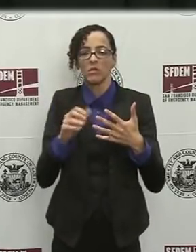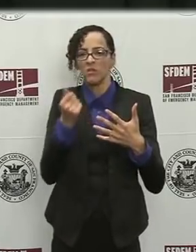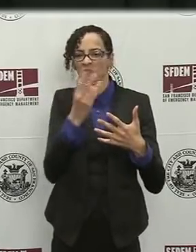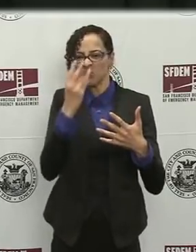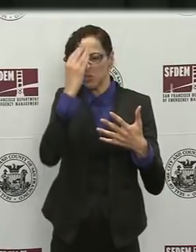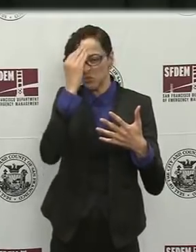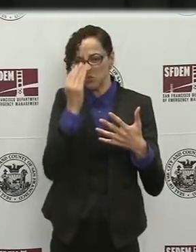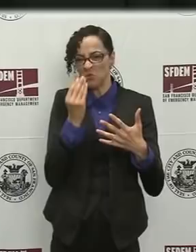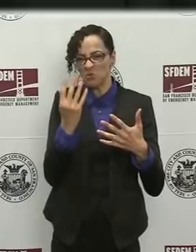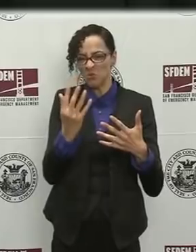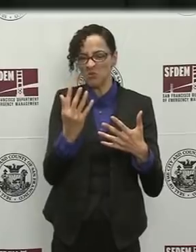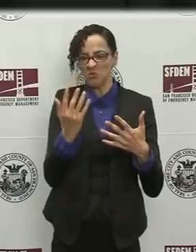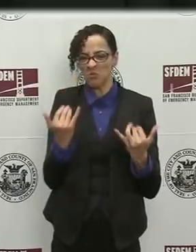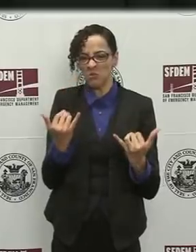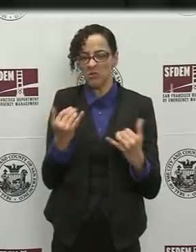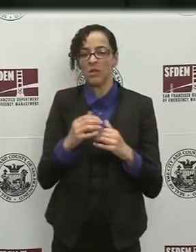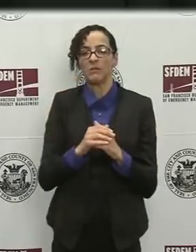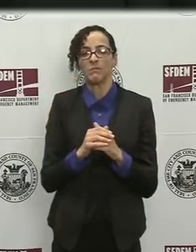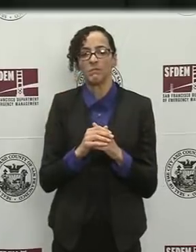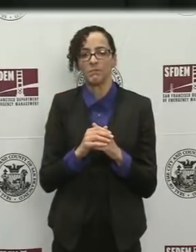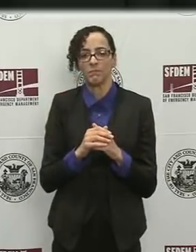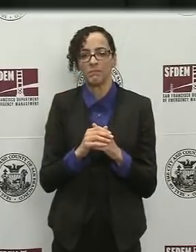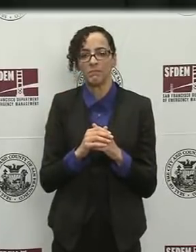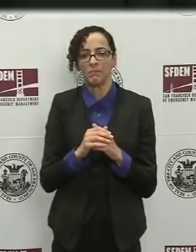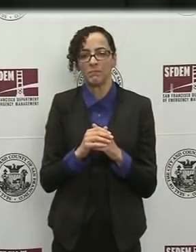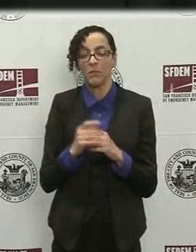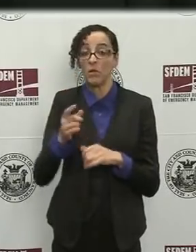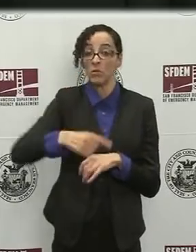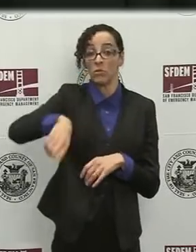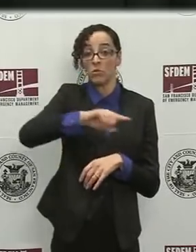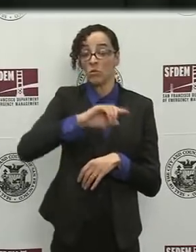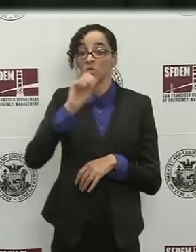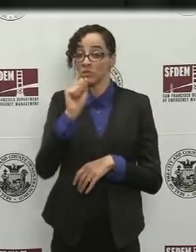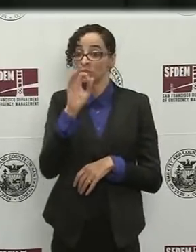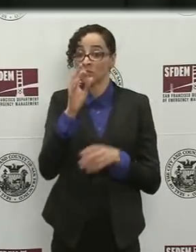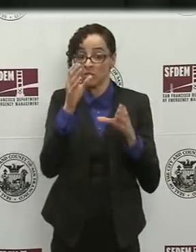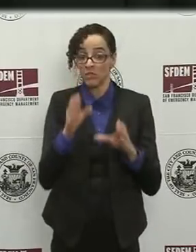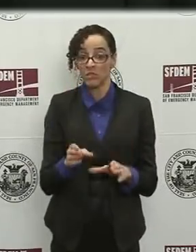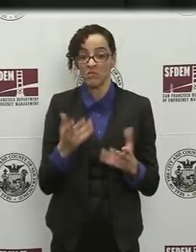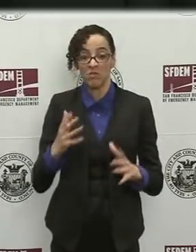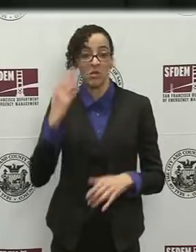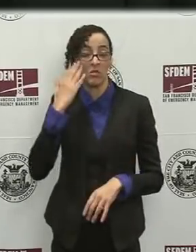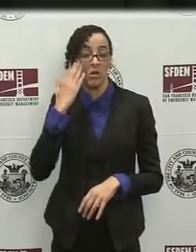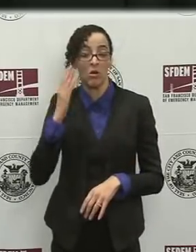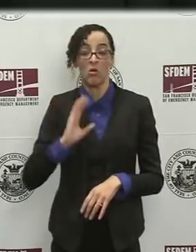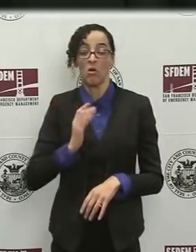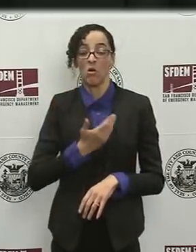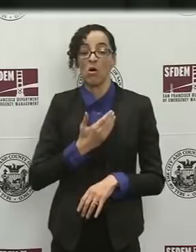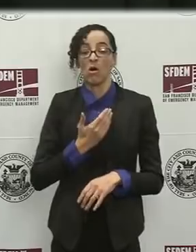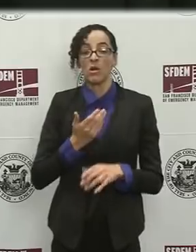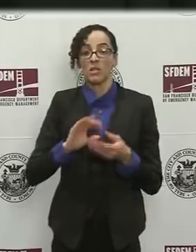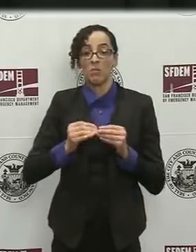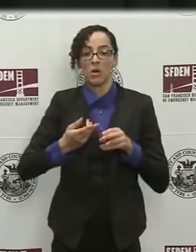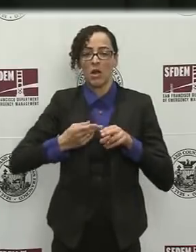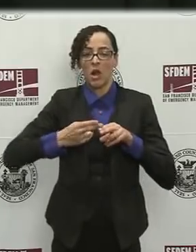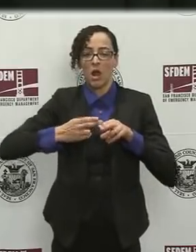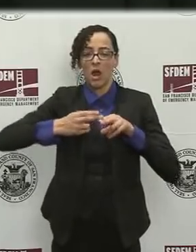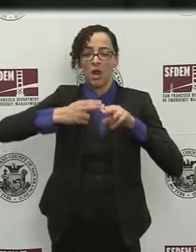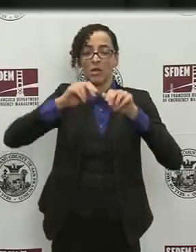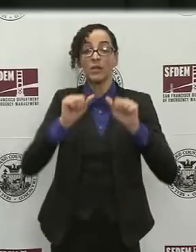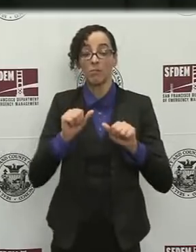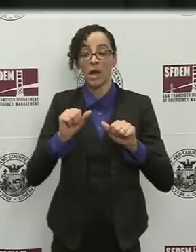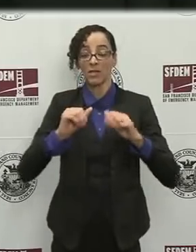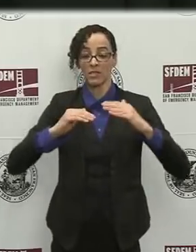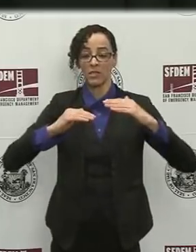As San Franciscans know, our surge capacity continues to increase, and today we have reached a